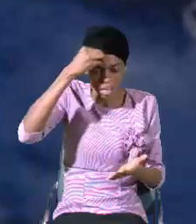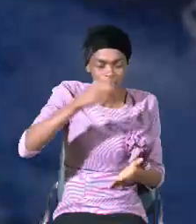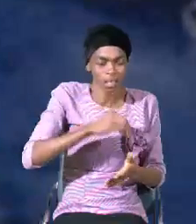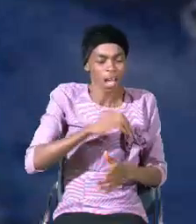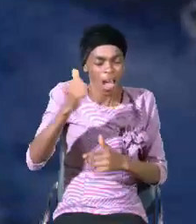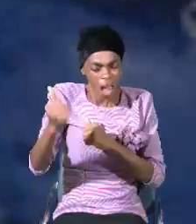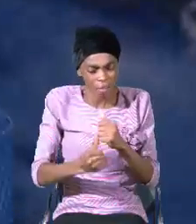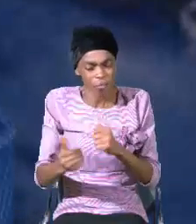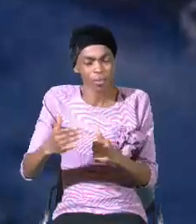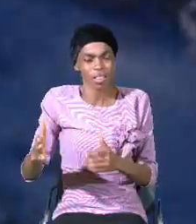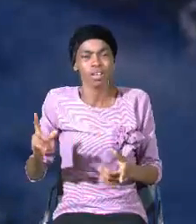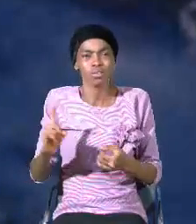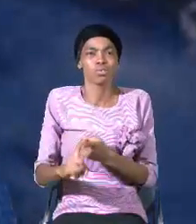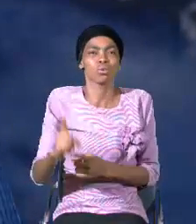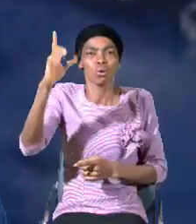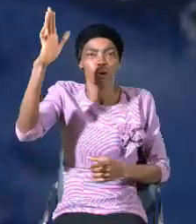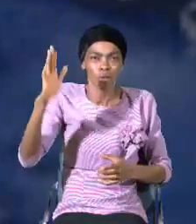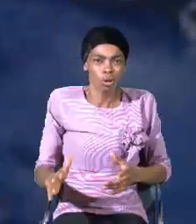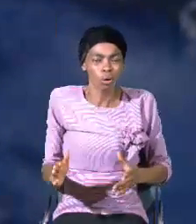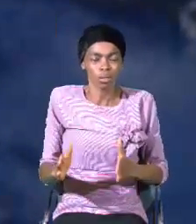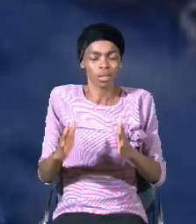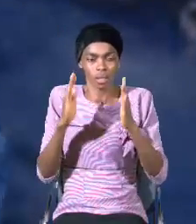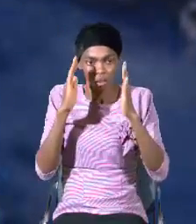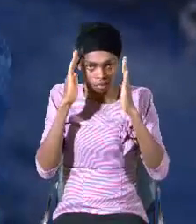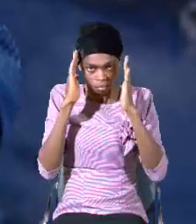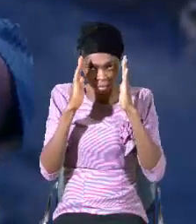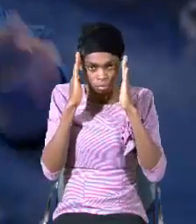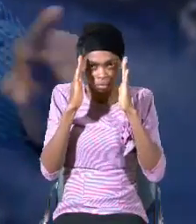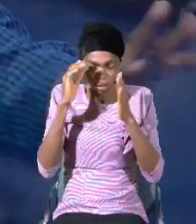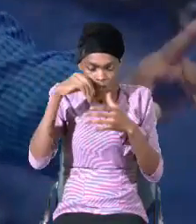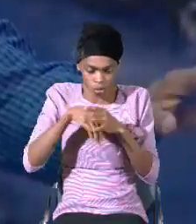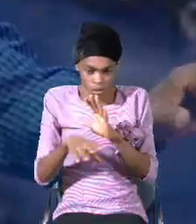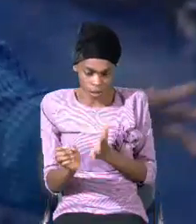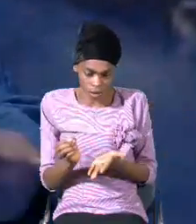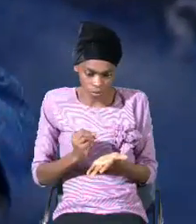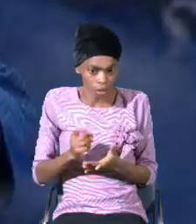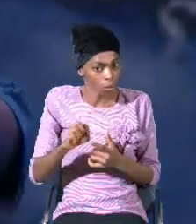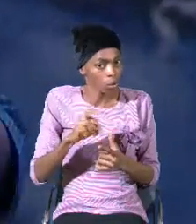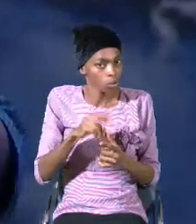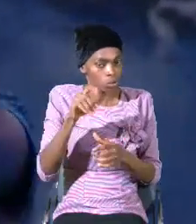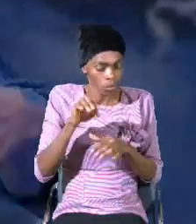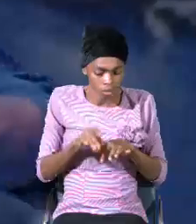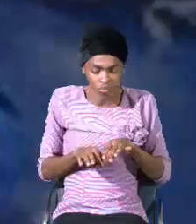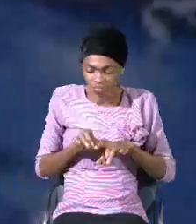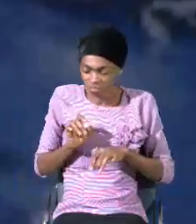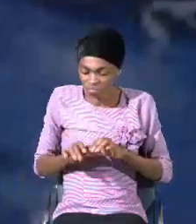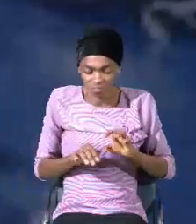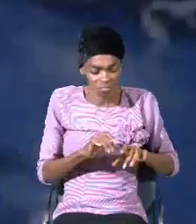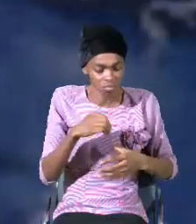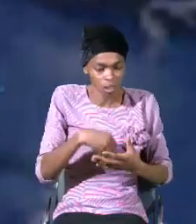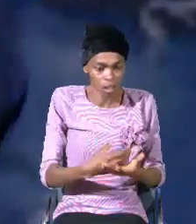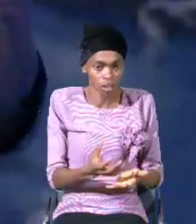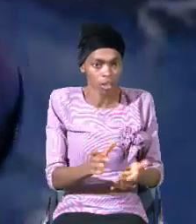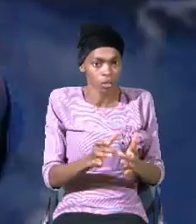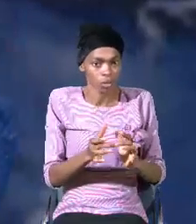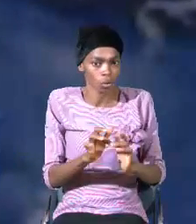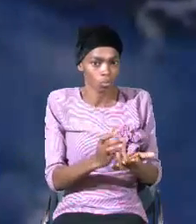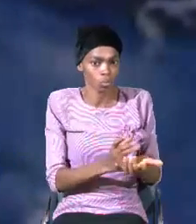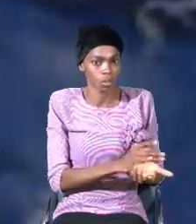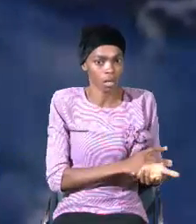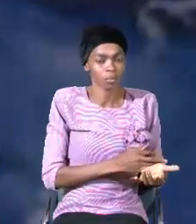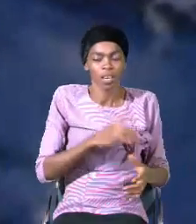everything you've got into that writing. Or you are typing something on the computer, bring every good thing you